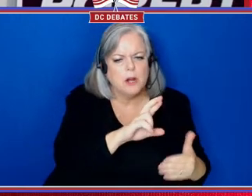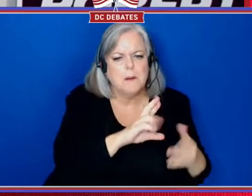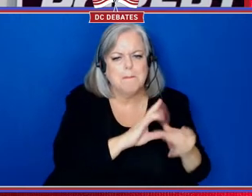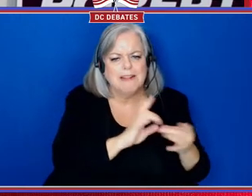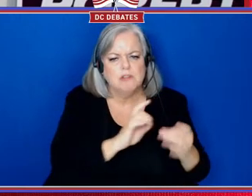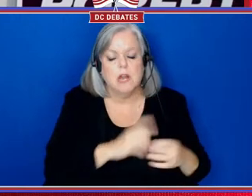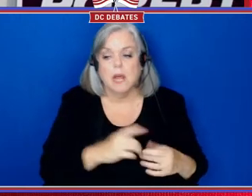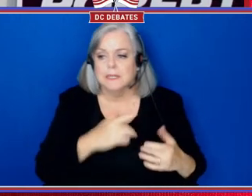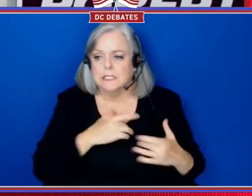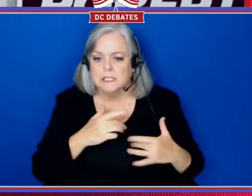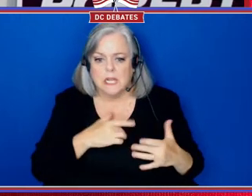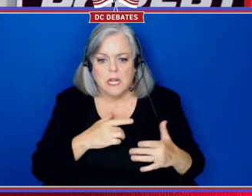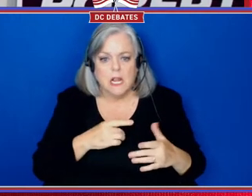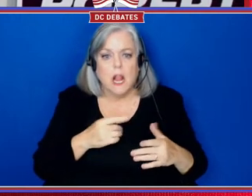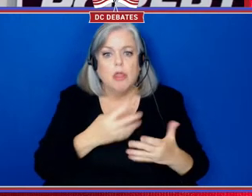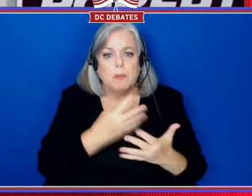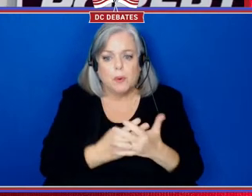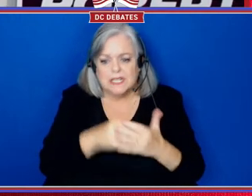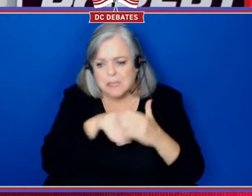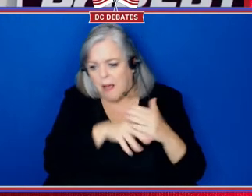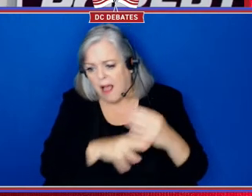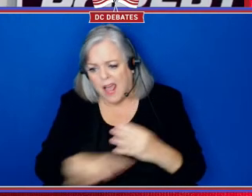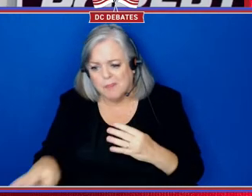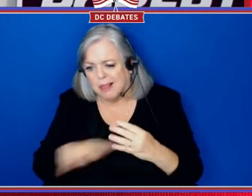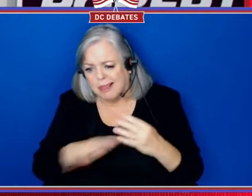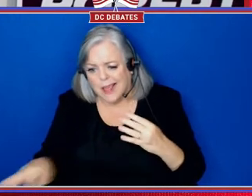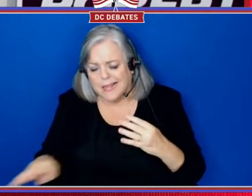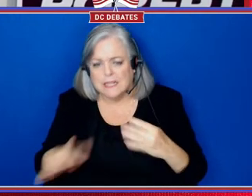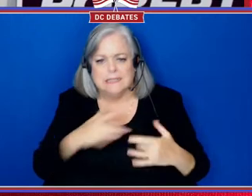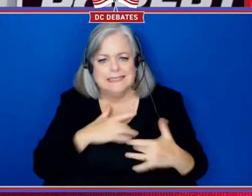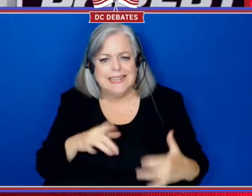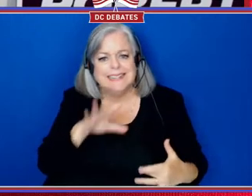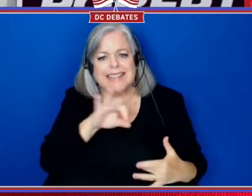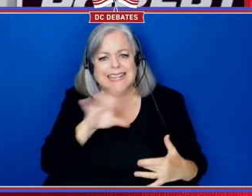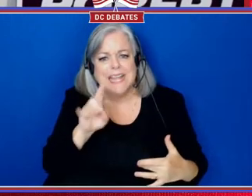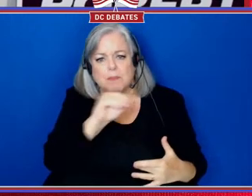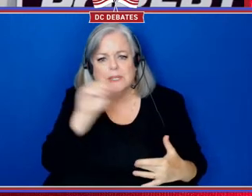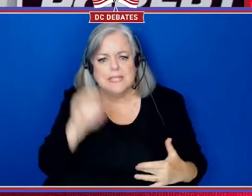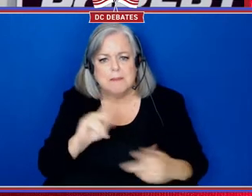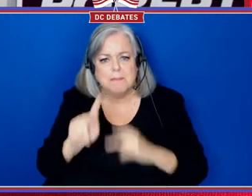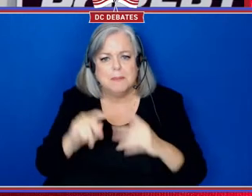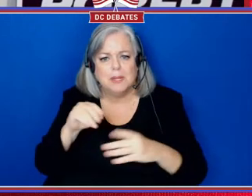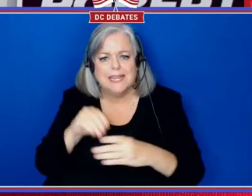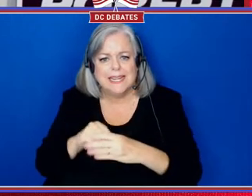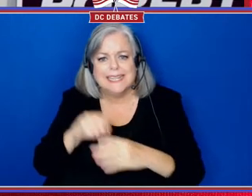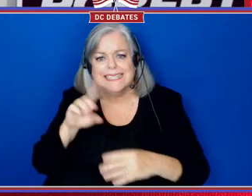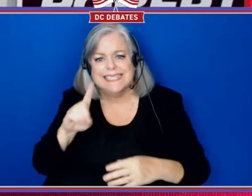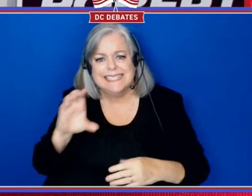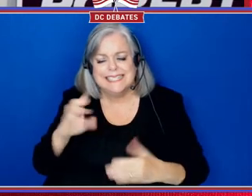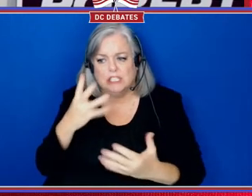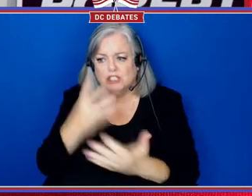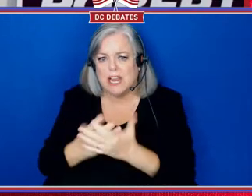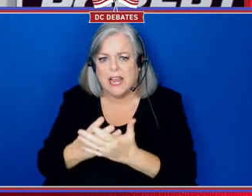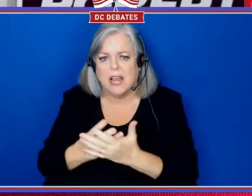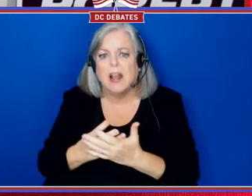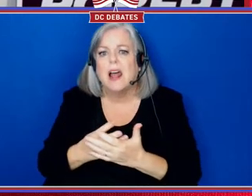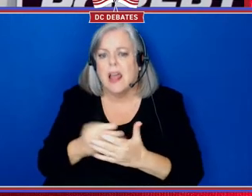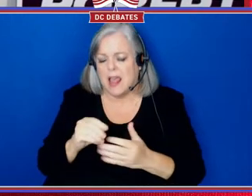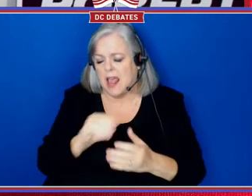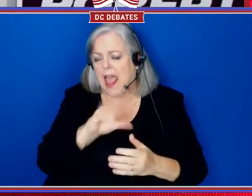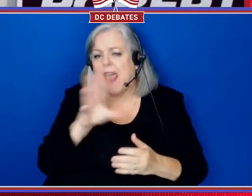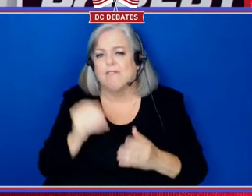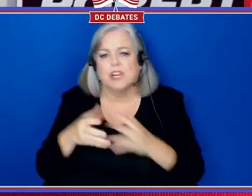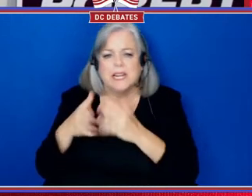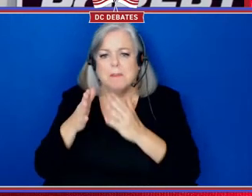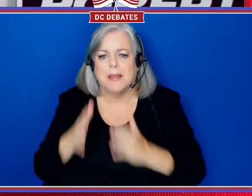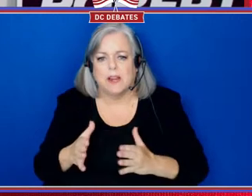concerned about the trend where 98% of people in D.C. jail are African-American, and I'm concerned about the trend of a mayor who sees these things and doesn't